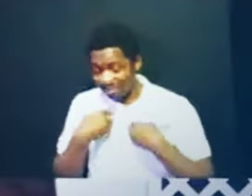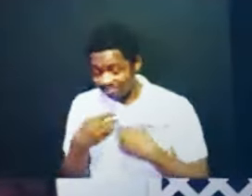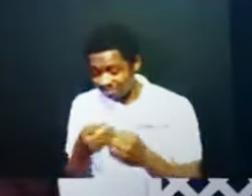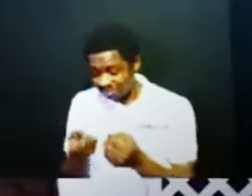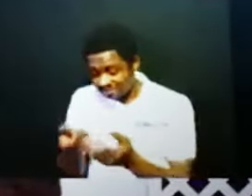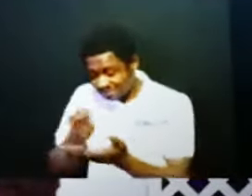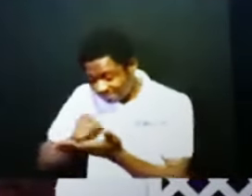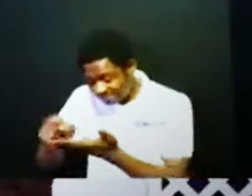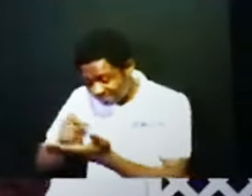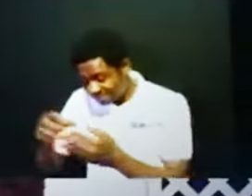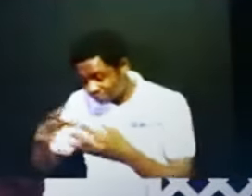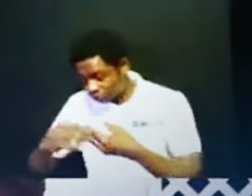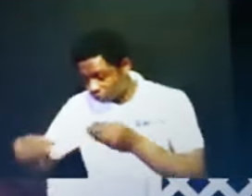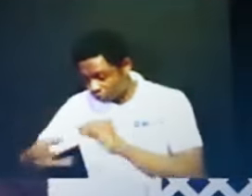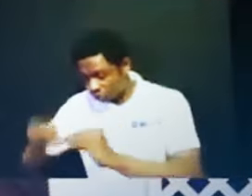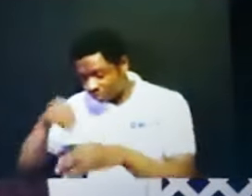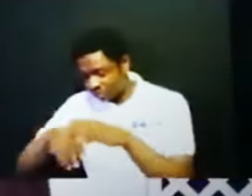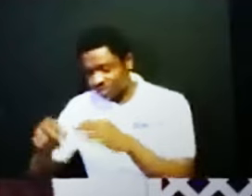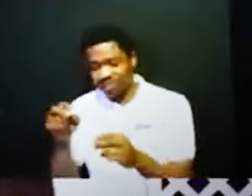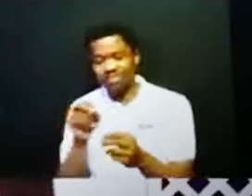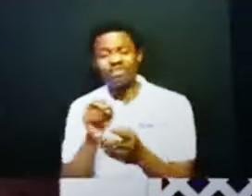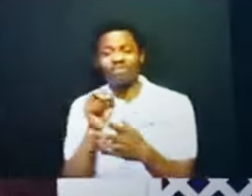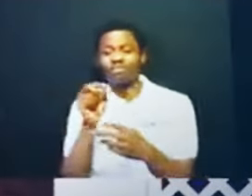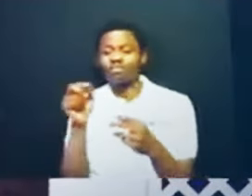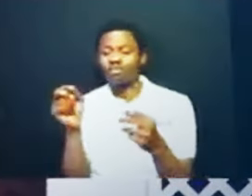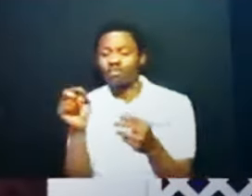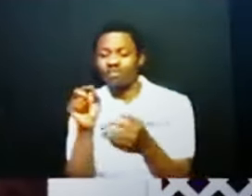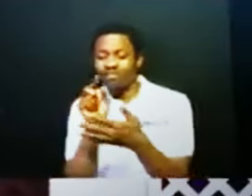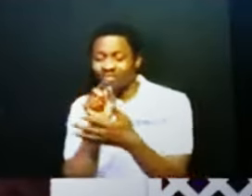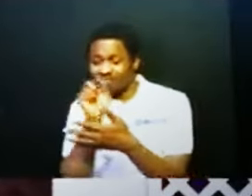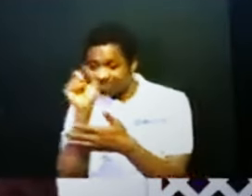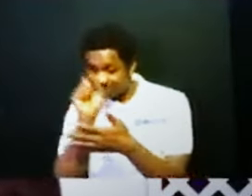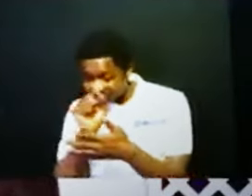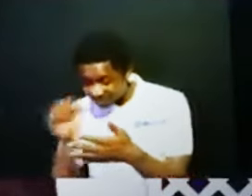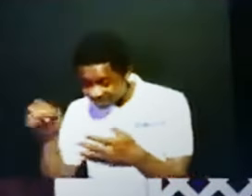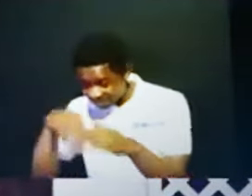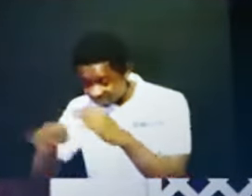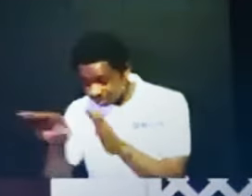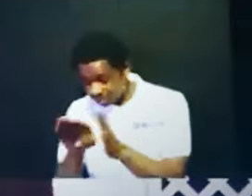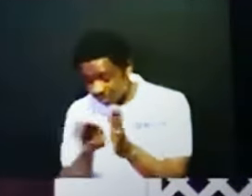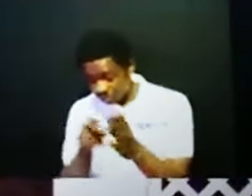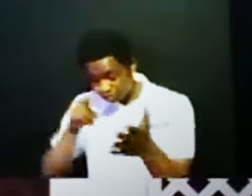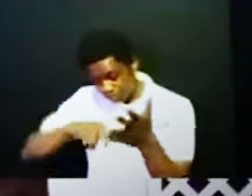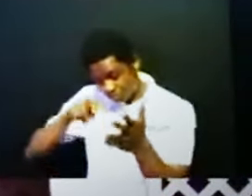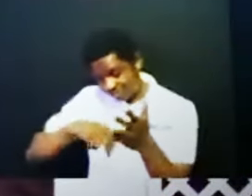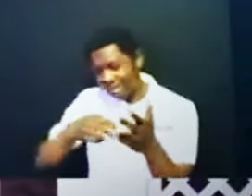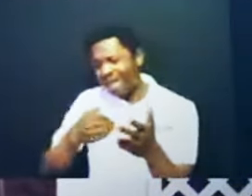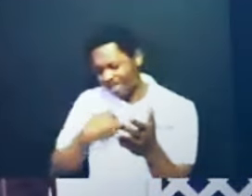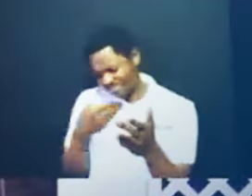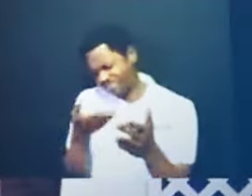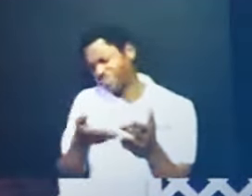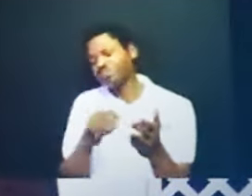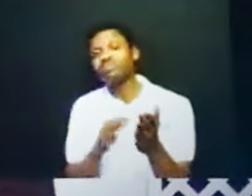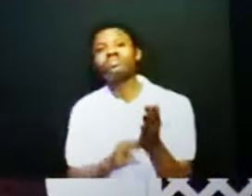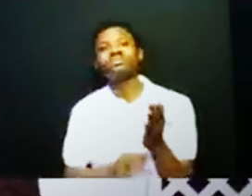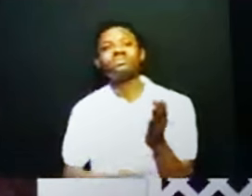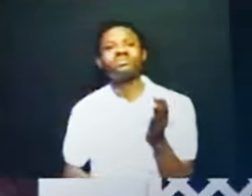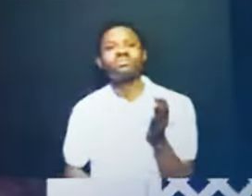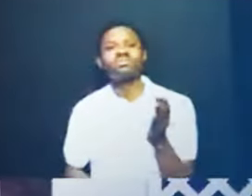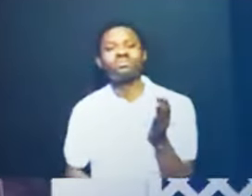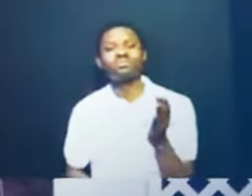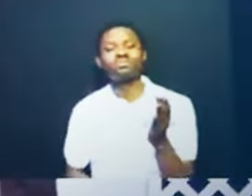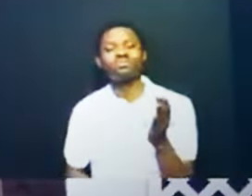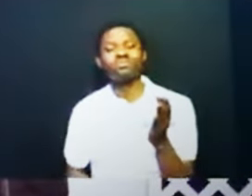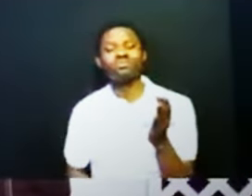following what we have just read. Now, Casafa, Cheche Boni, and in Paboni Adi, and you know, Echino, or Saint Can